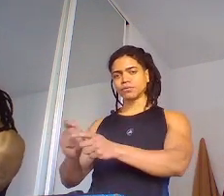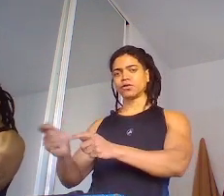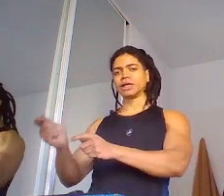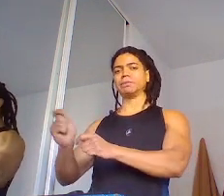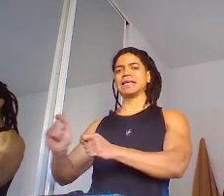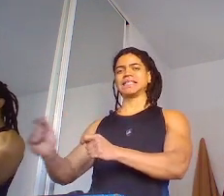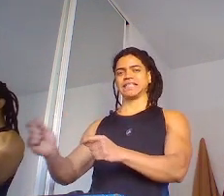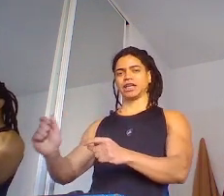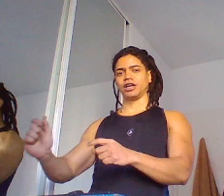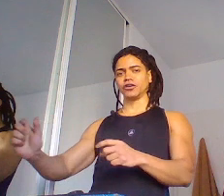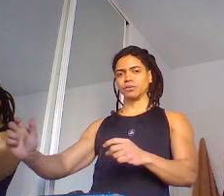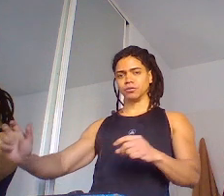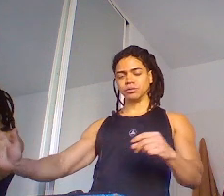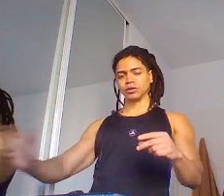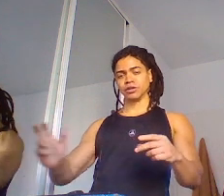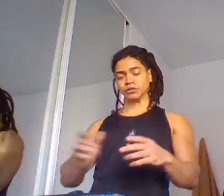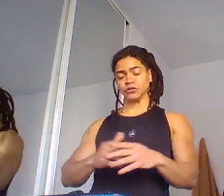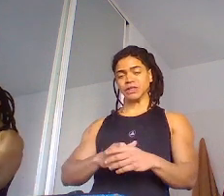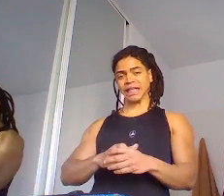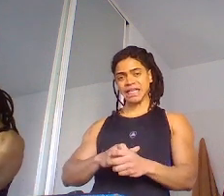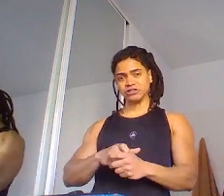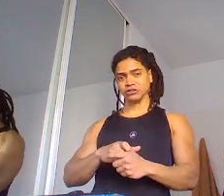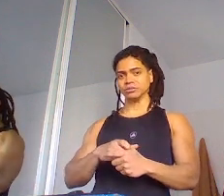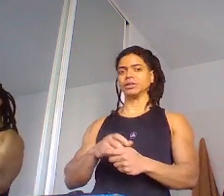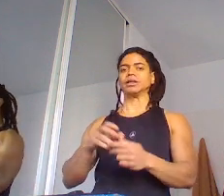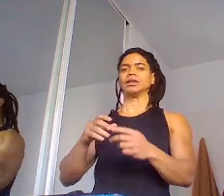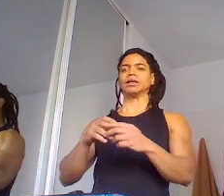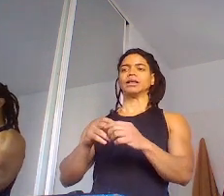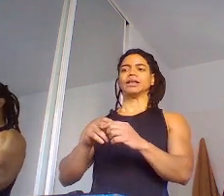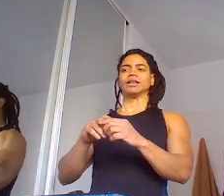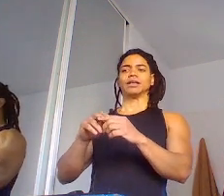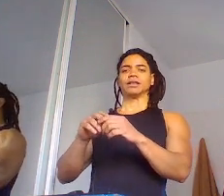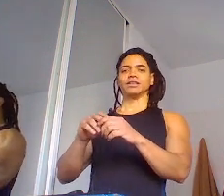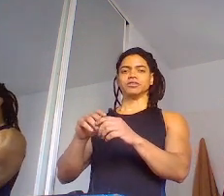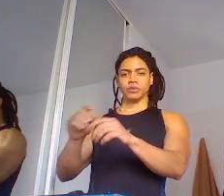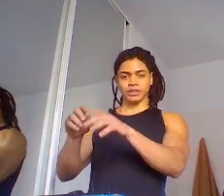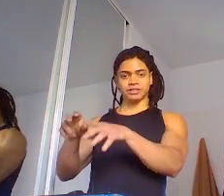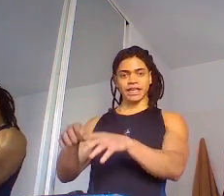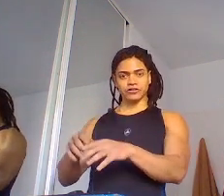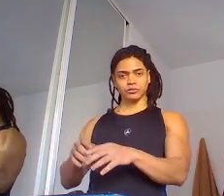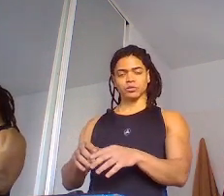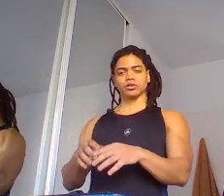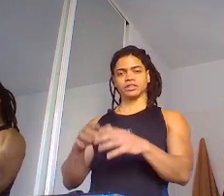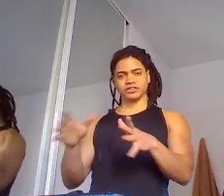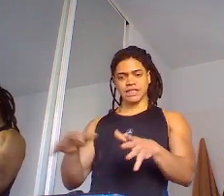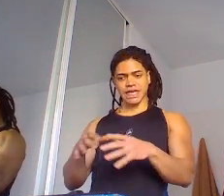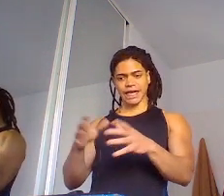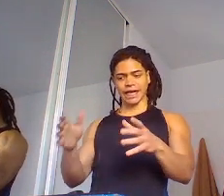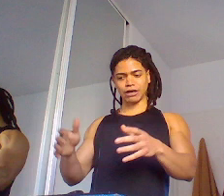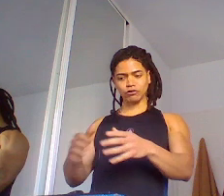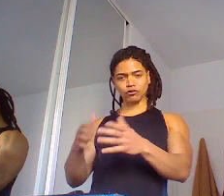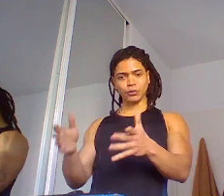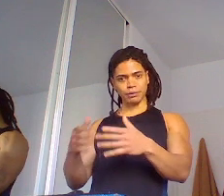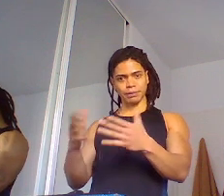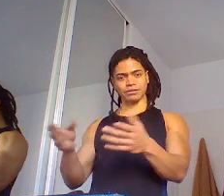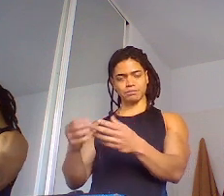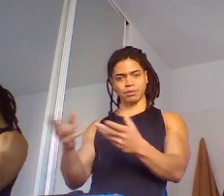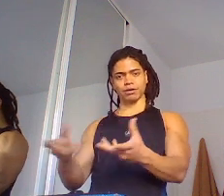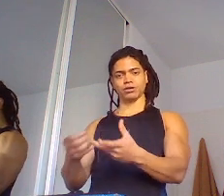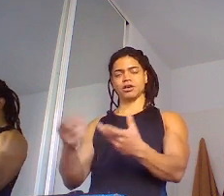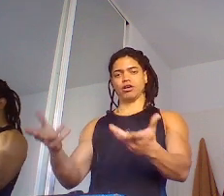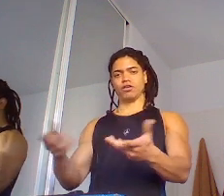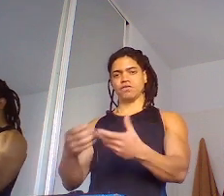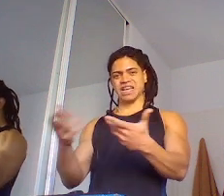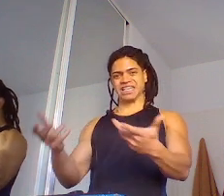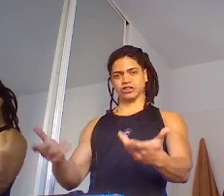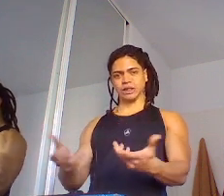how to perform the basic cardiopulmonary resuscitation. So in this section, we're gonna see how to read basic